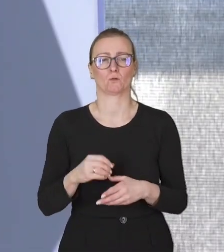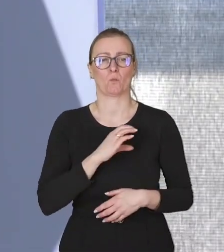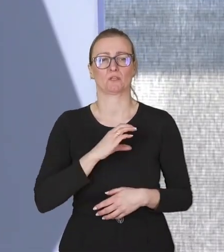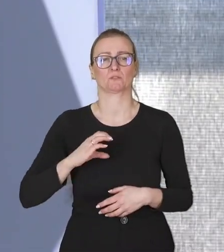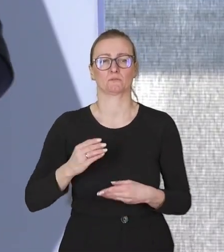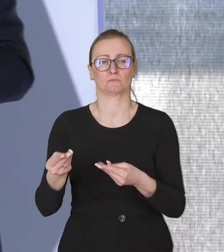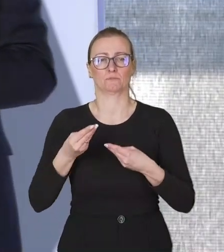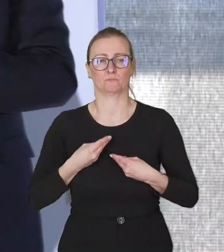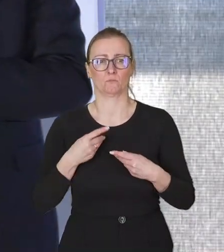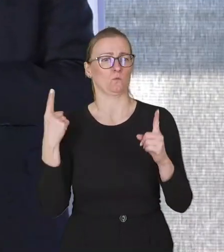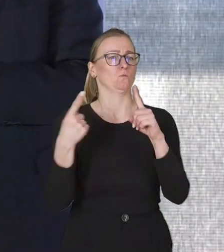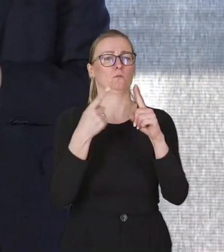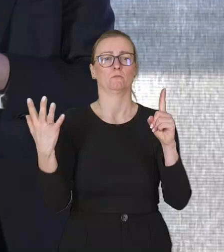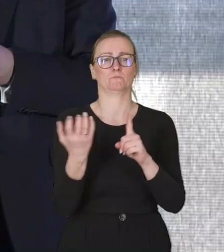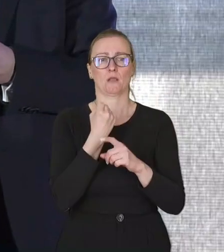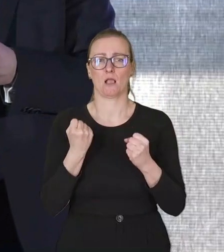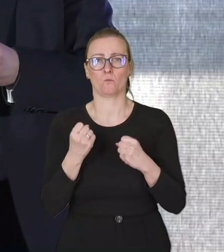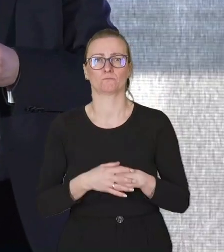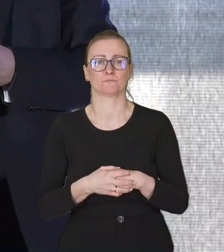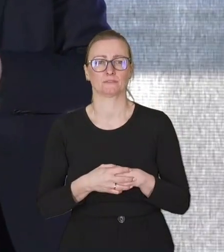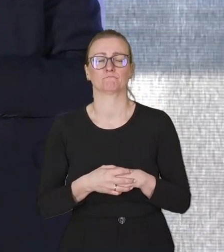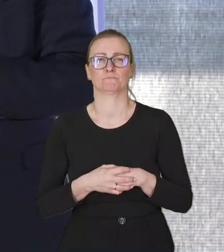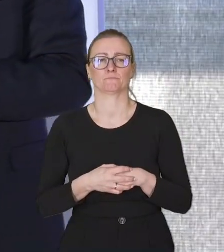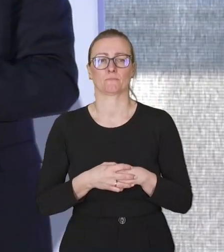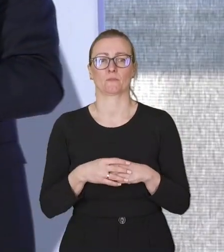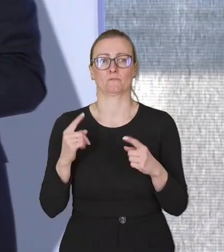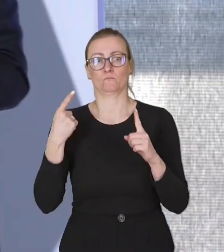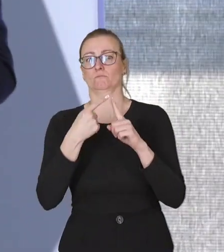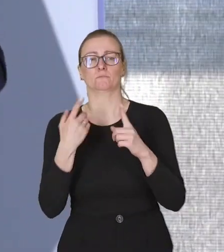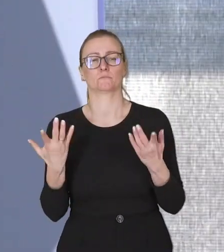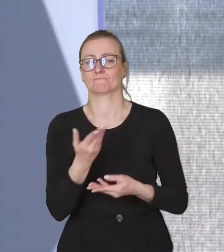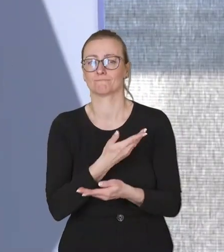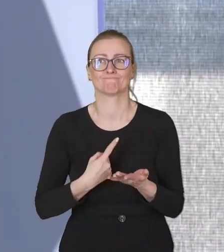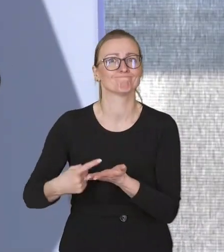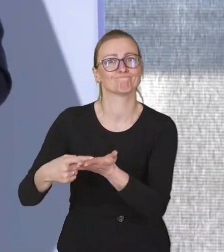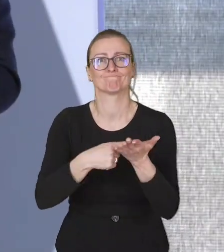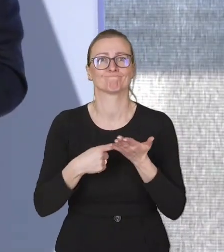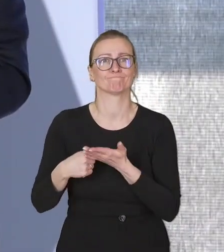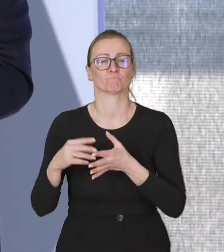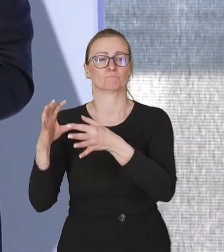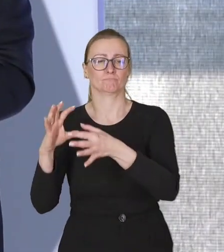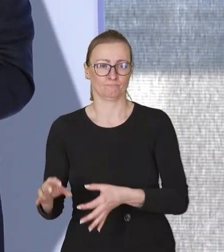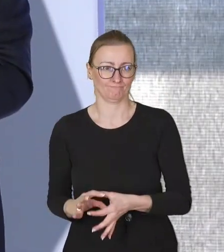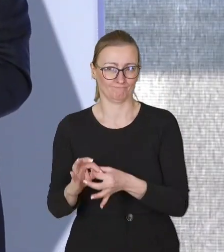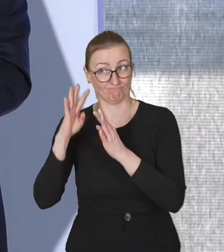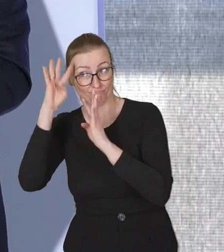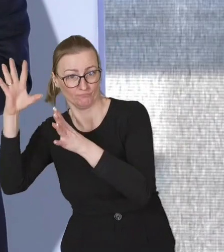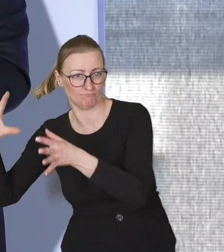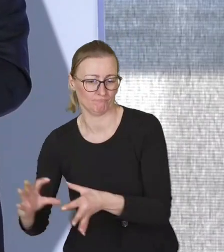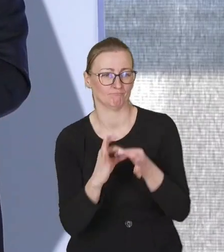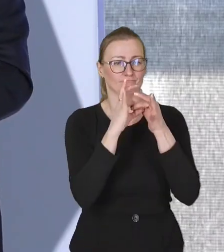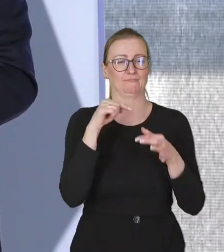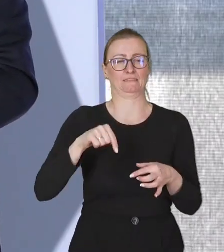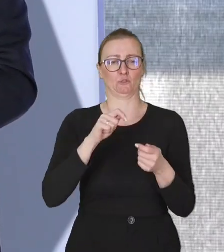new initiatives in the context of the cohesion policy and economic transformation, I think it's worth to raise one of the